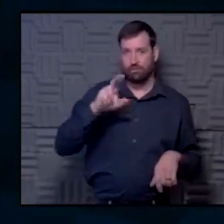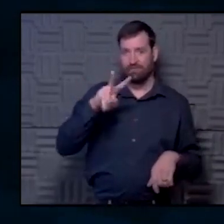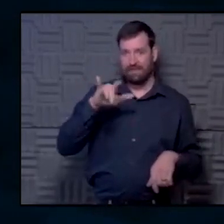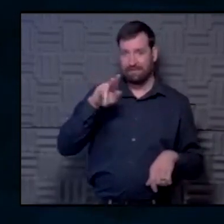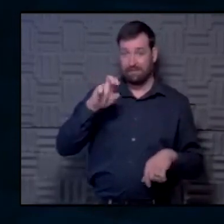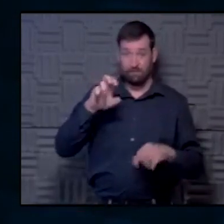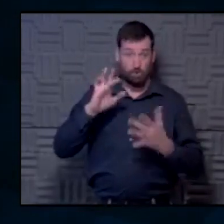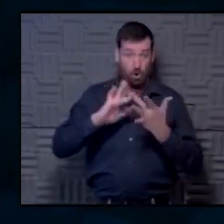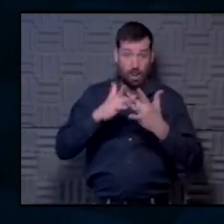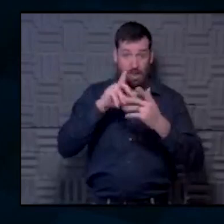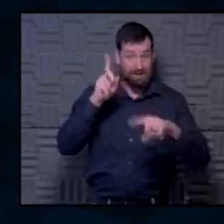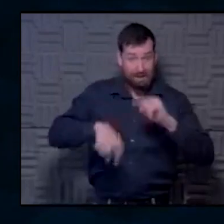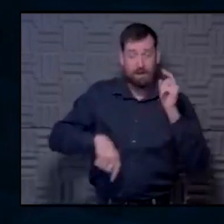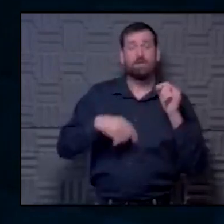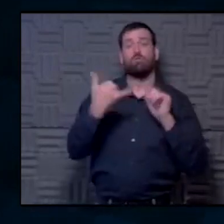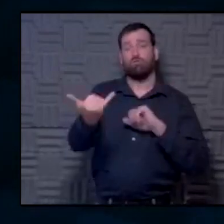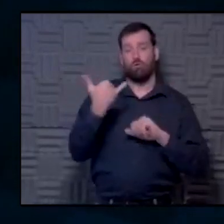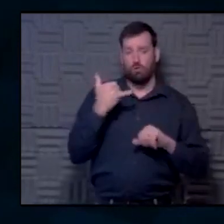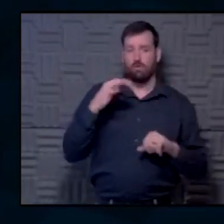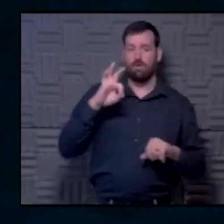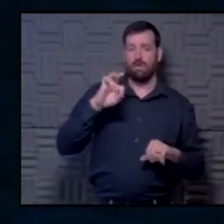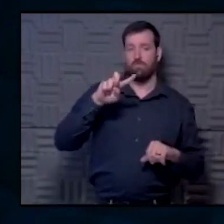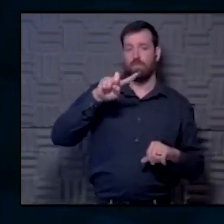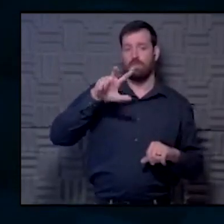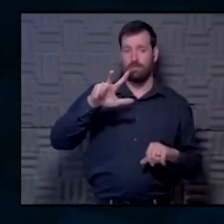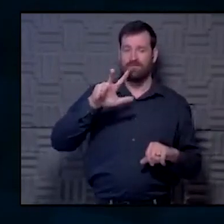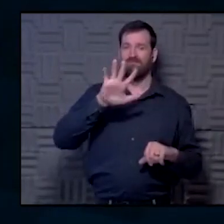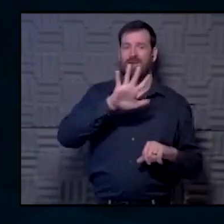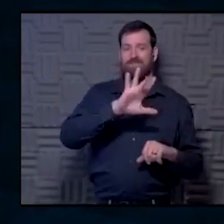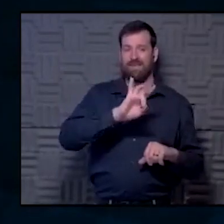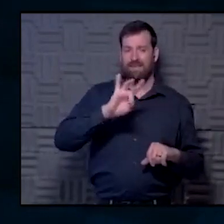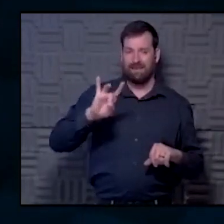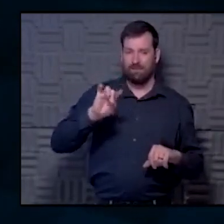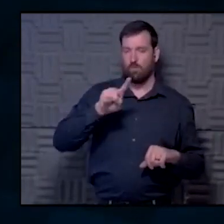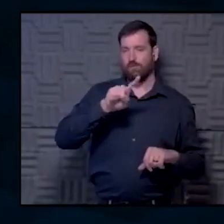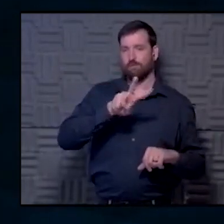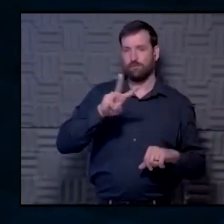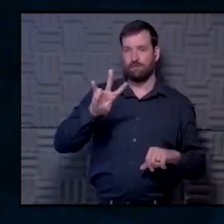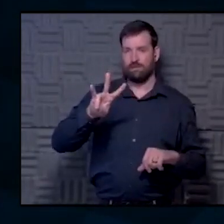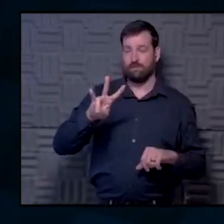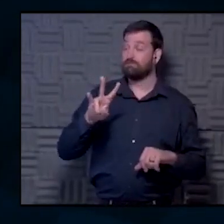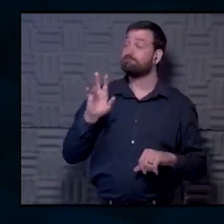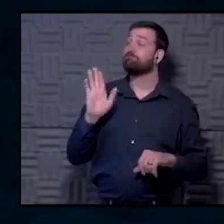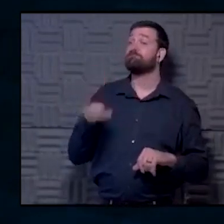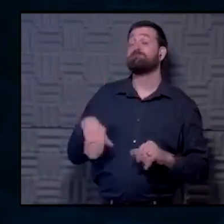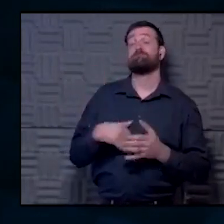the internet, then please call 913-588-1227. hey,